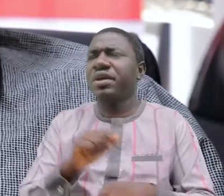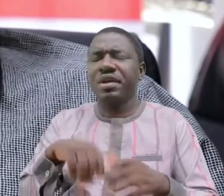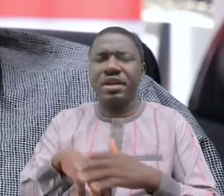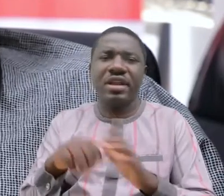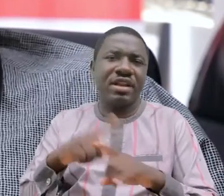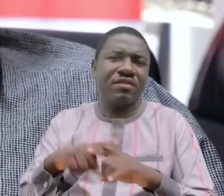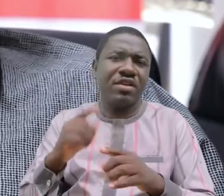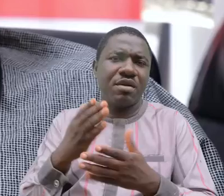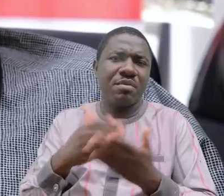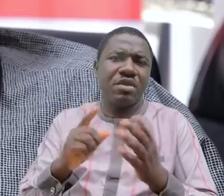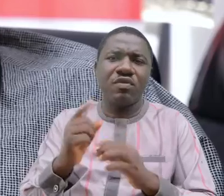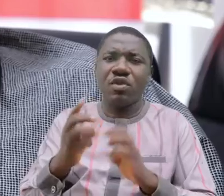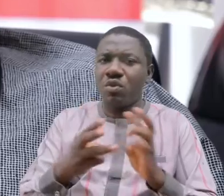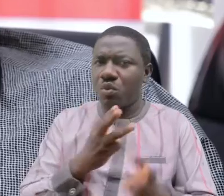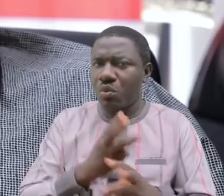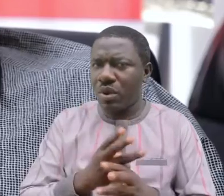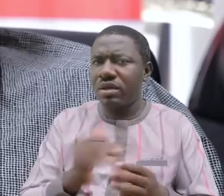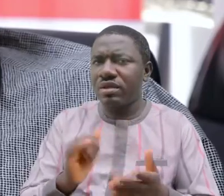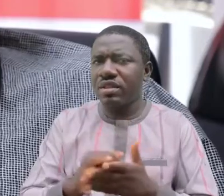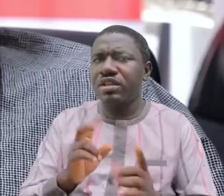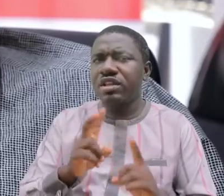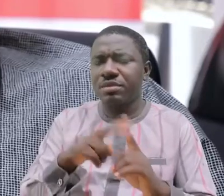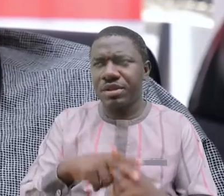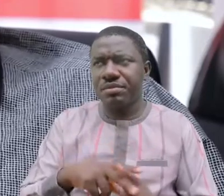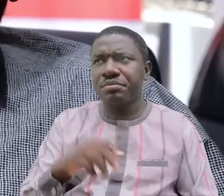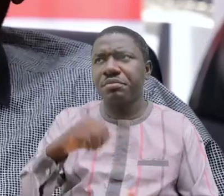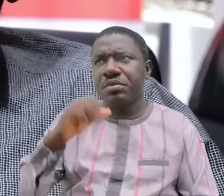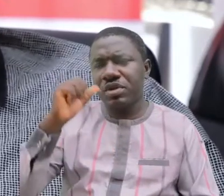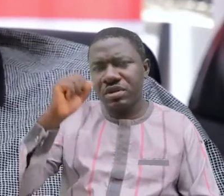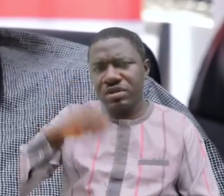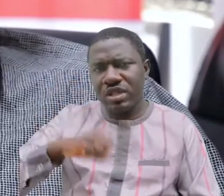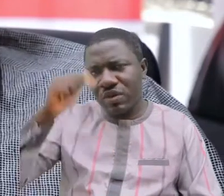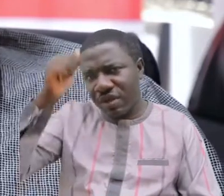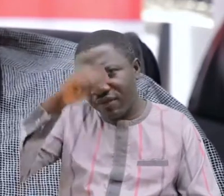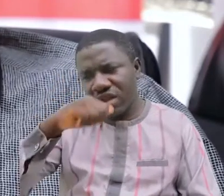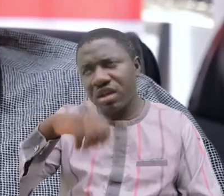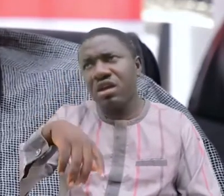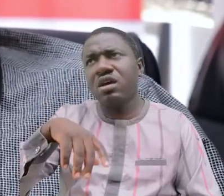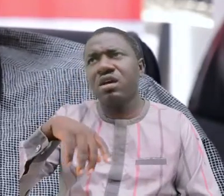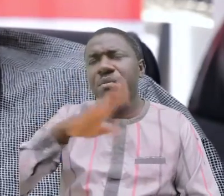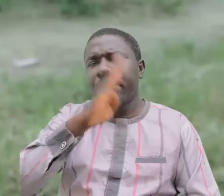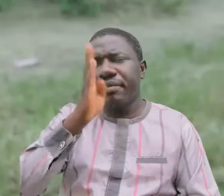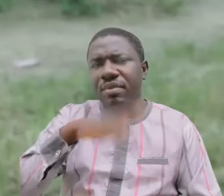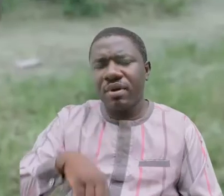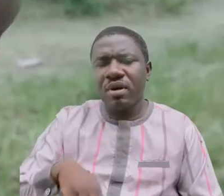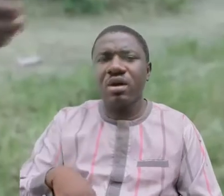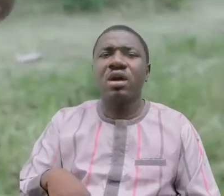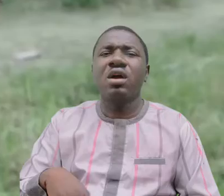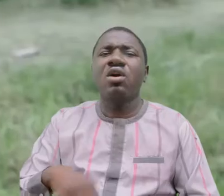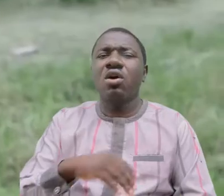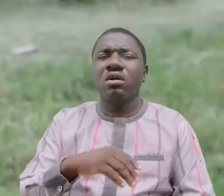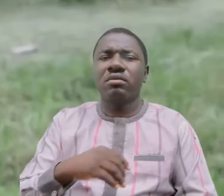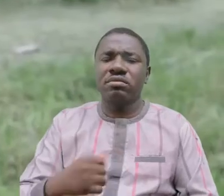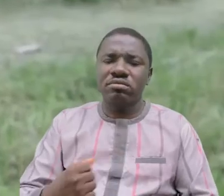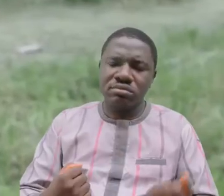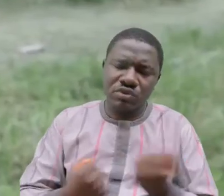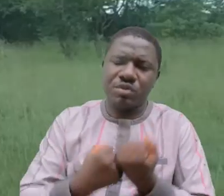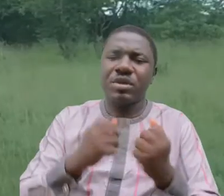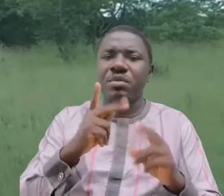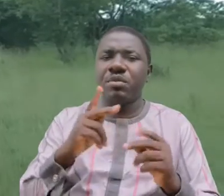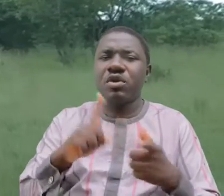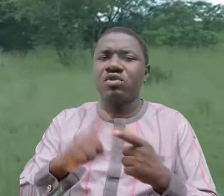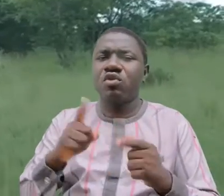several parts of the world where it has been implemented in South Africa, in Brazil, for example, to help lift